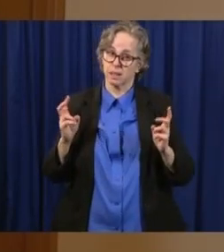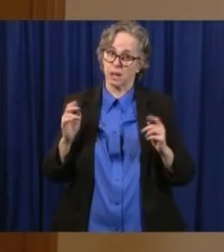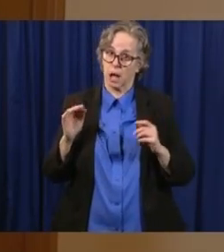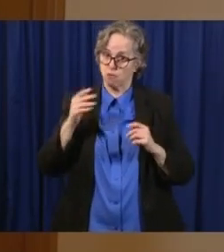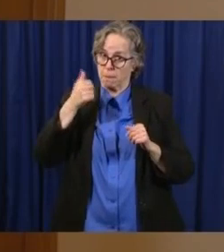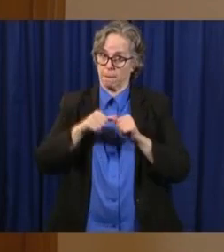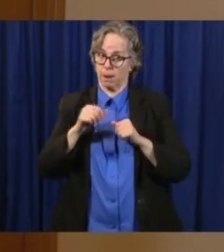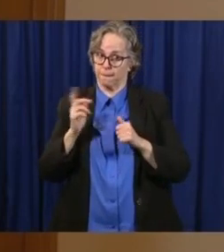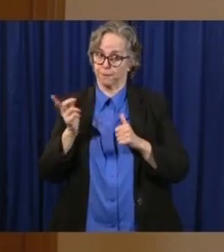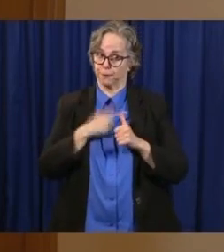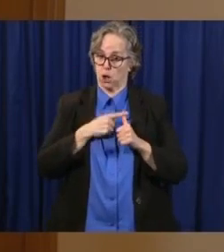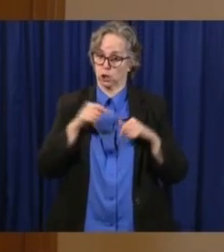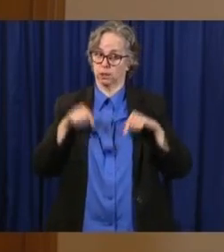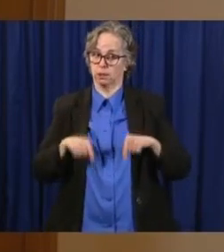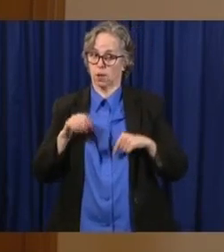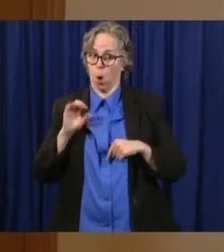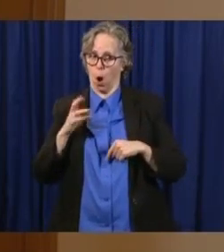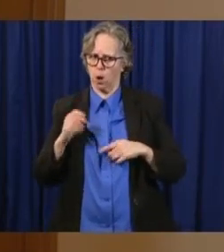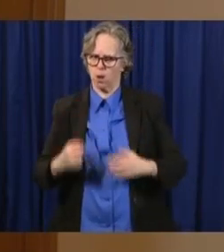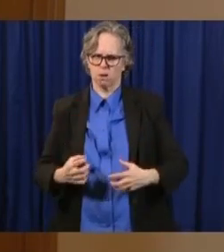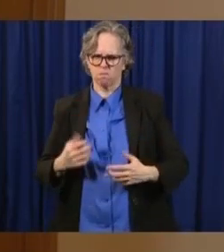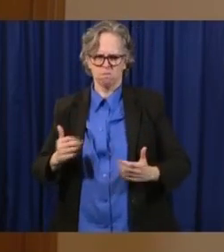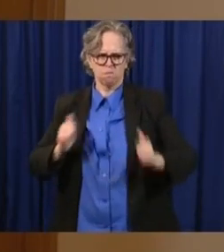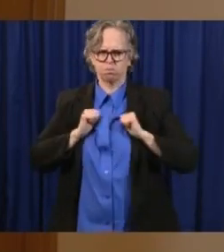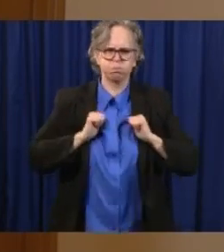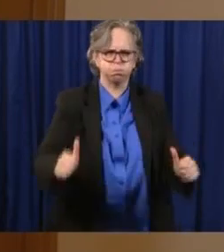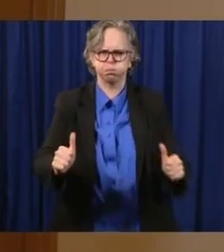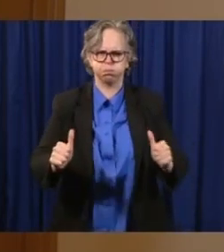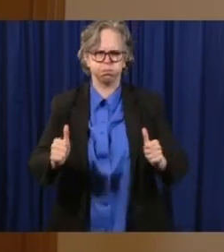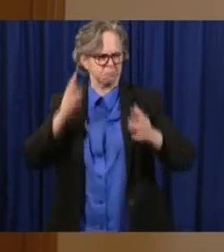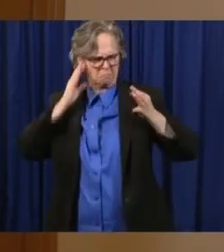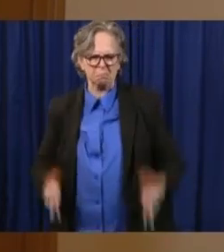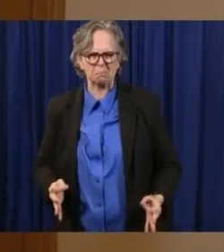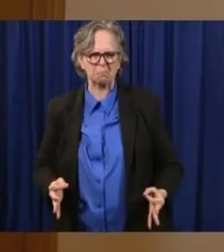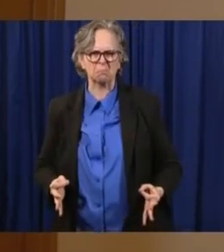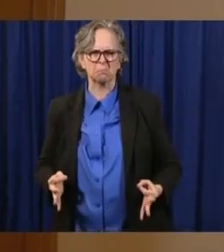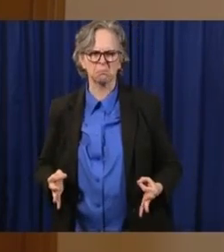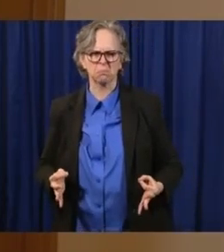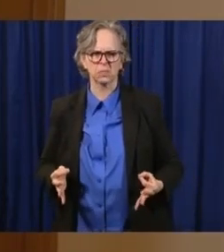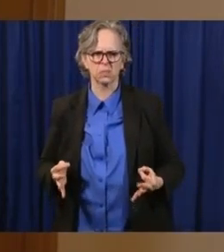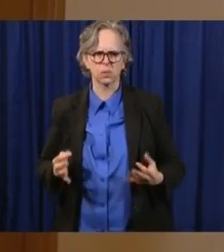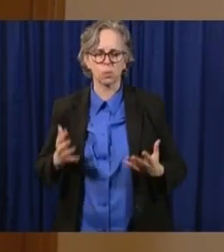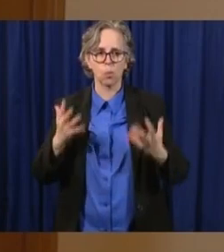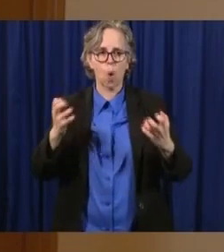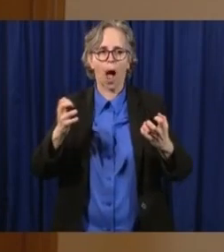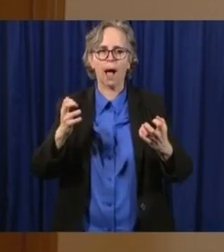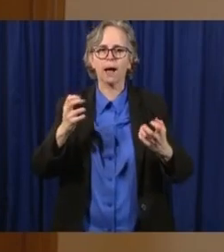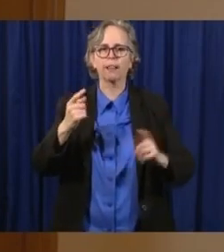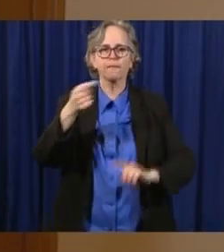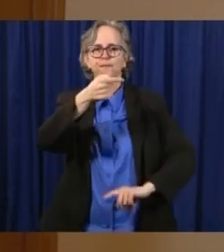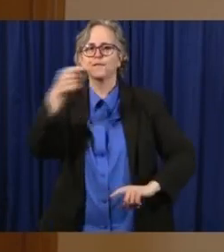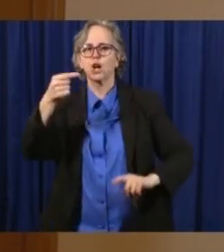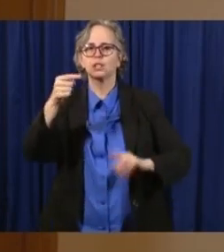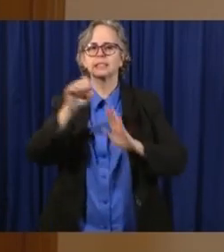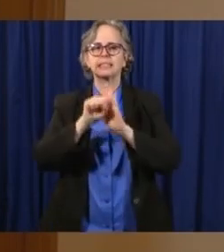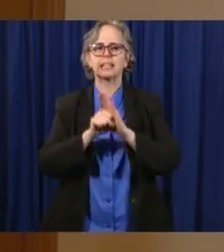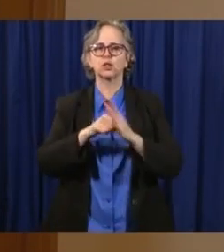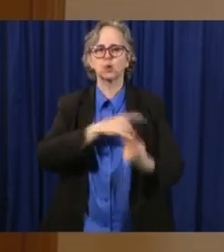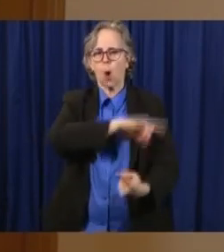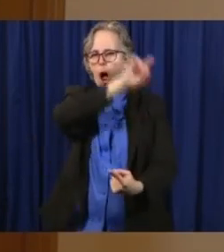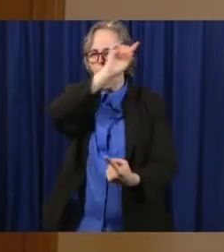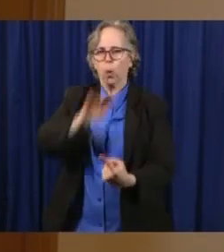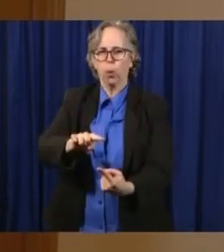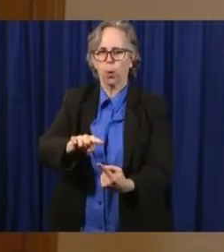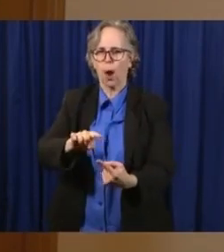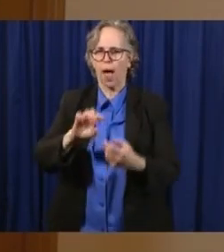aggressive, bold moves. We want to be one of the first states out. But we're going to need to follow the modeling to get there. We're going to need to